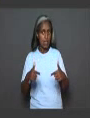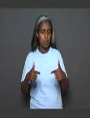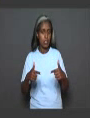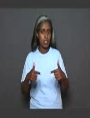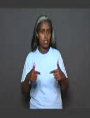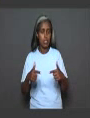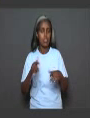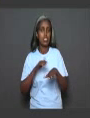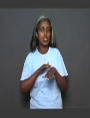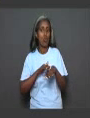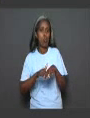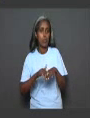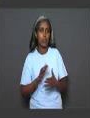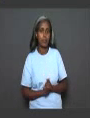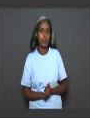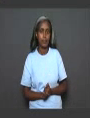as its slope.